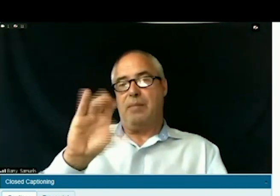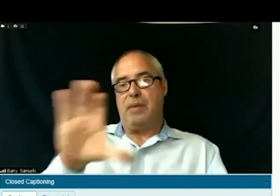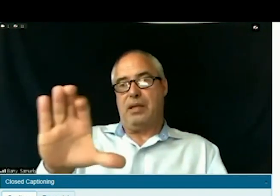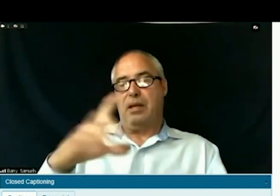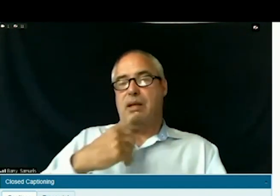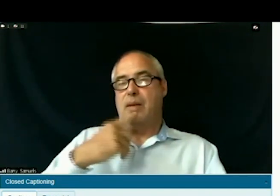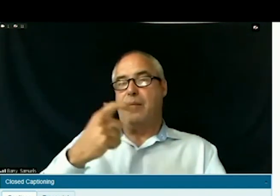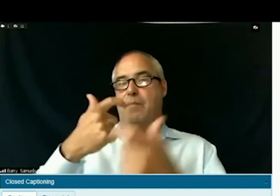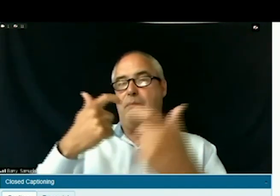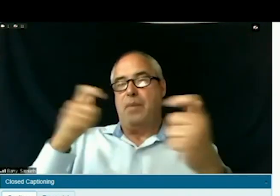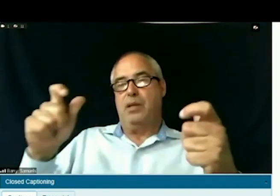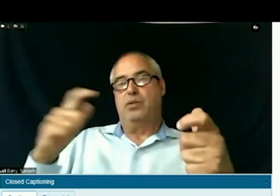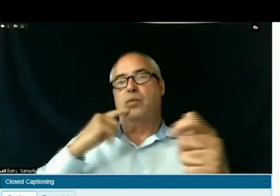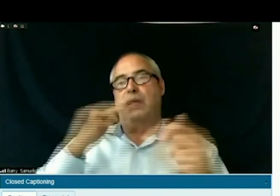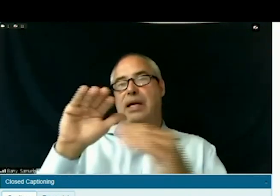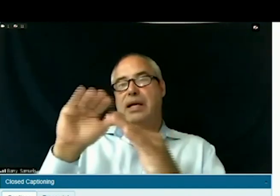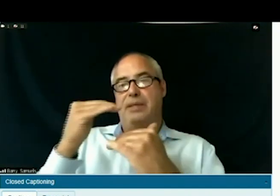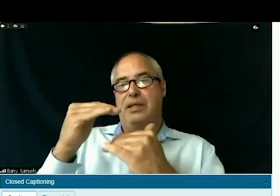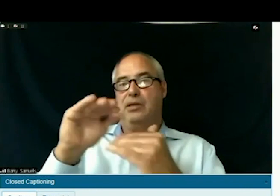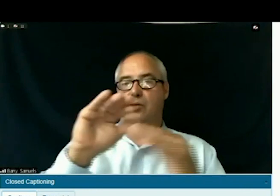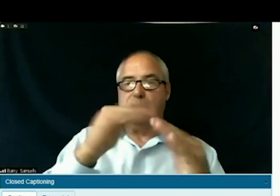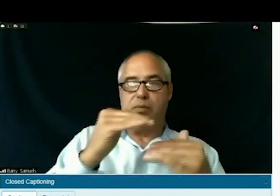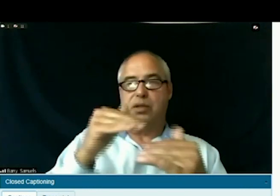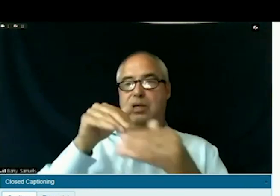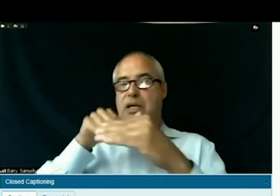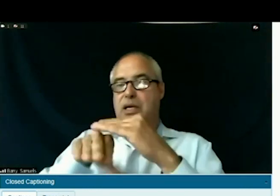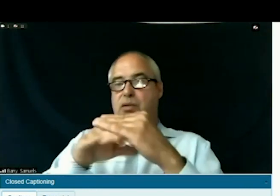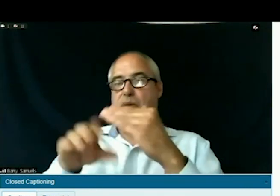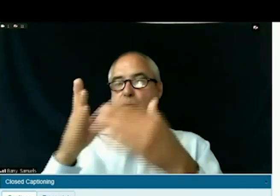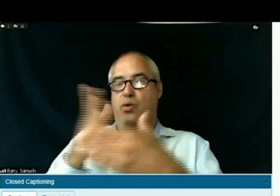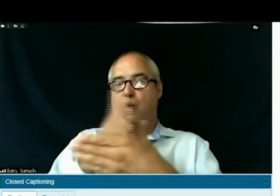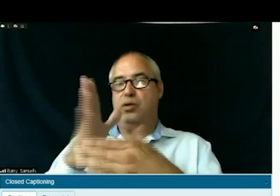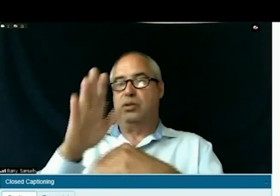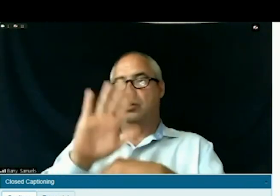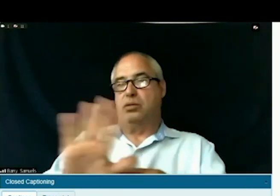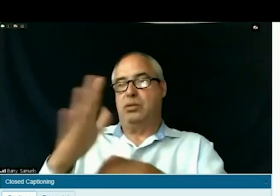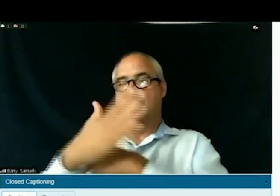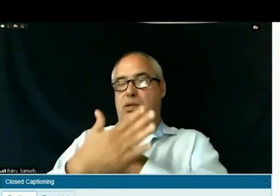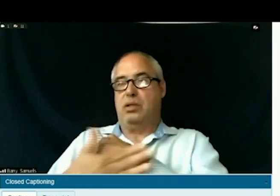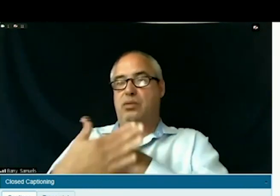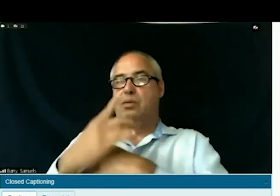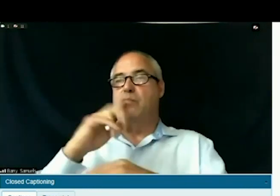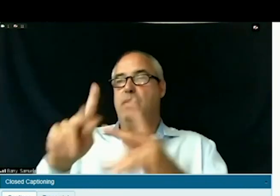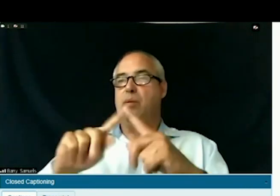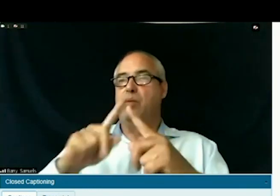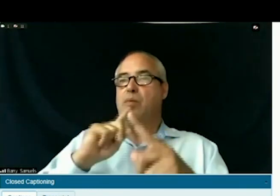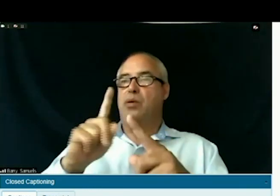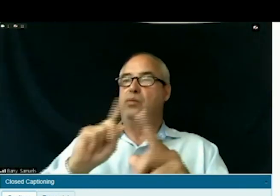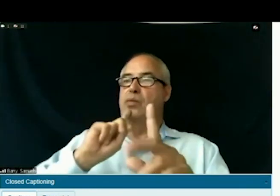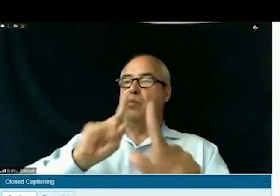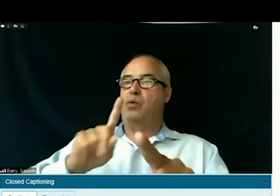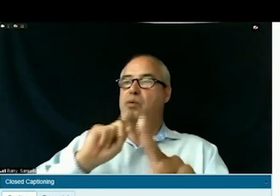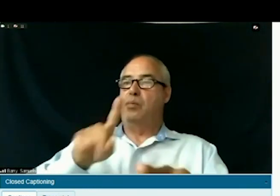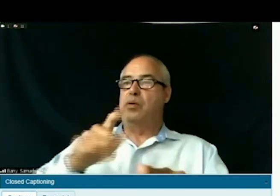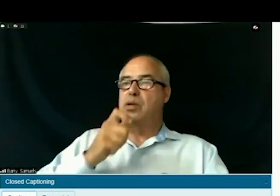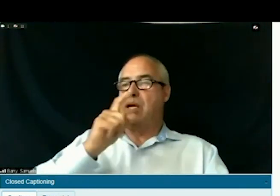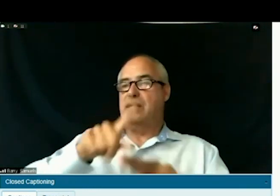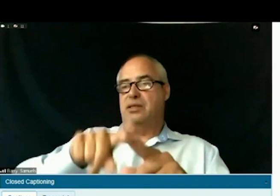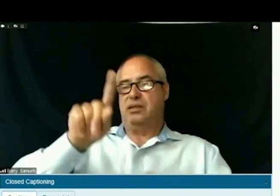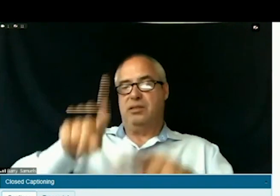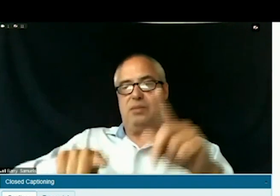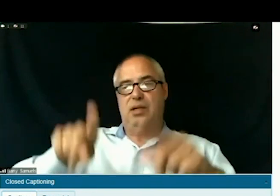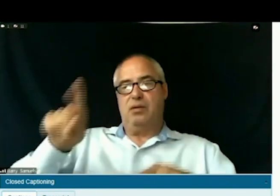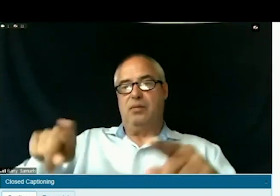of their lives, as did many others across the country. All of the persons who were interviewed reported disparities in supports and services